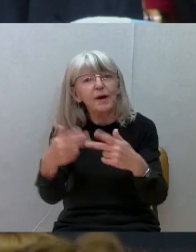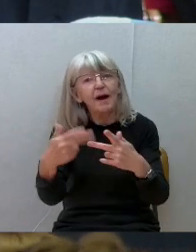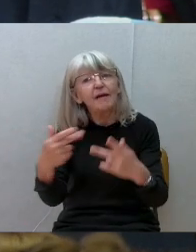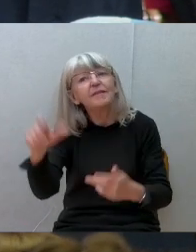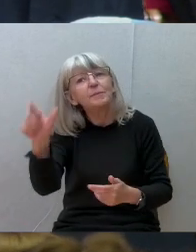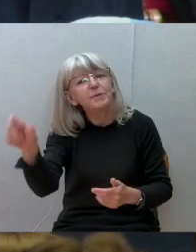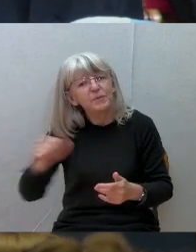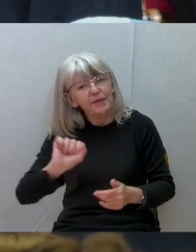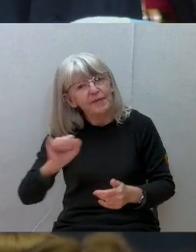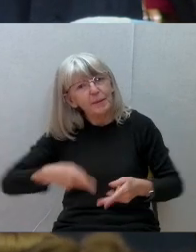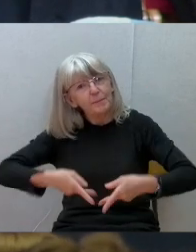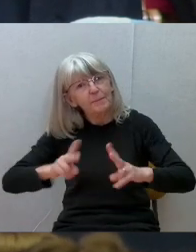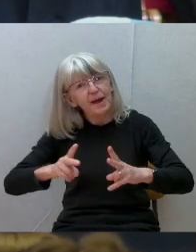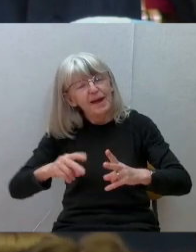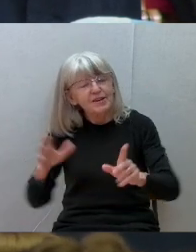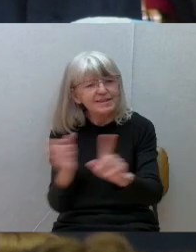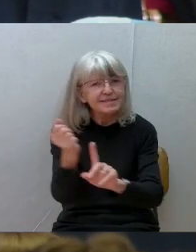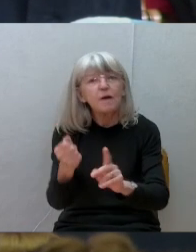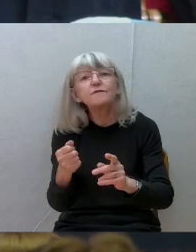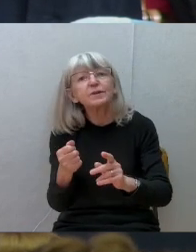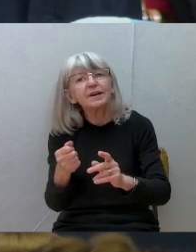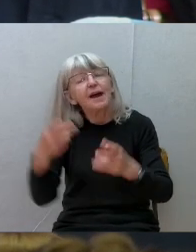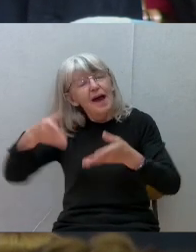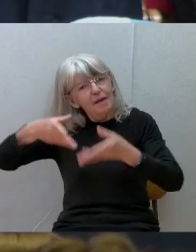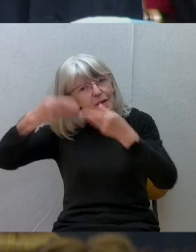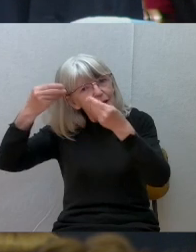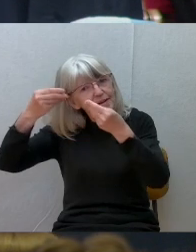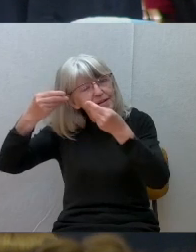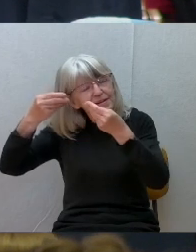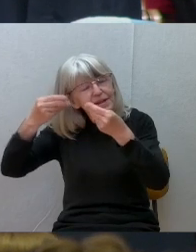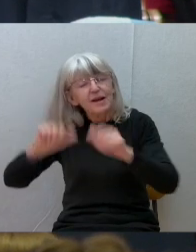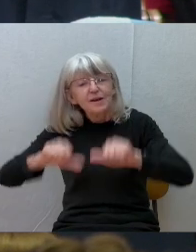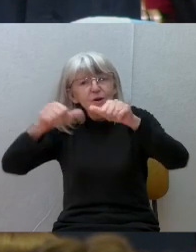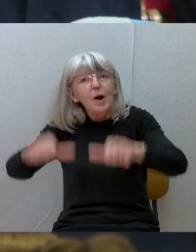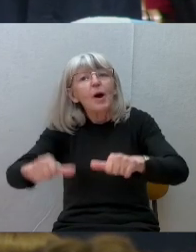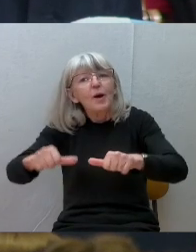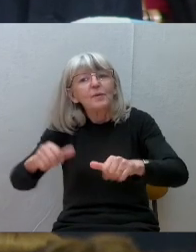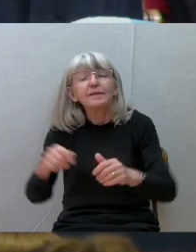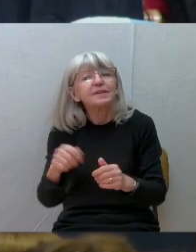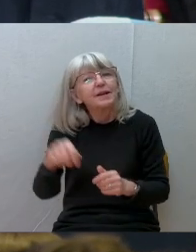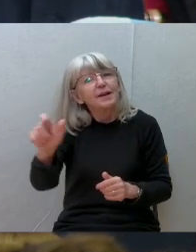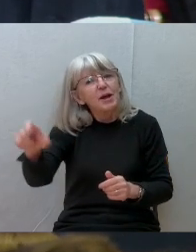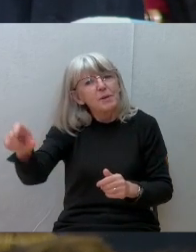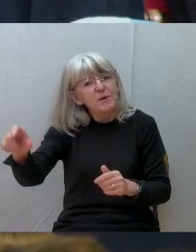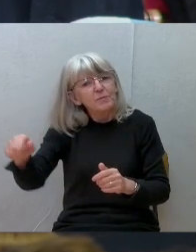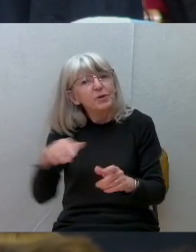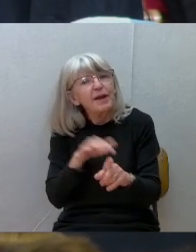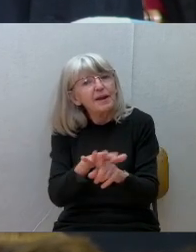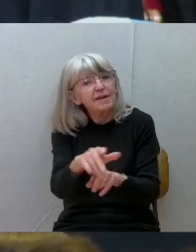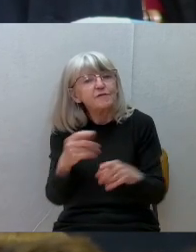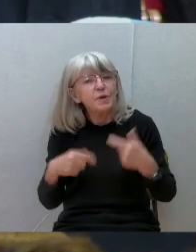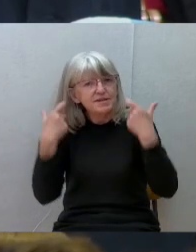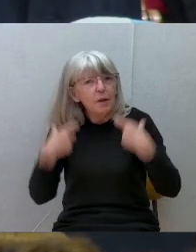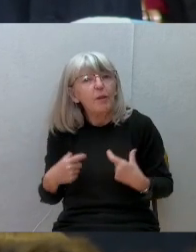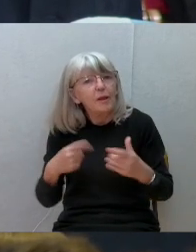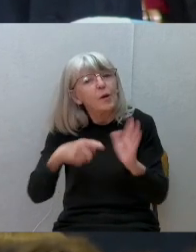learning. Grant those who will frame our laws, shape our nation's policies, and work